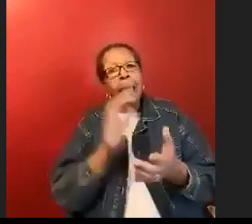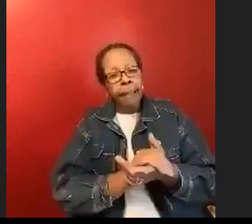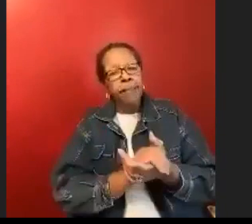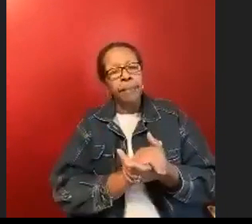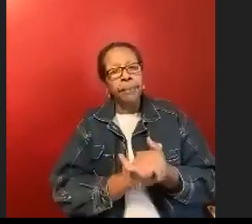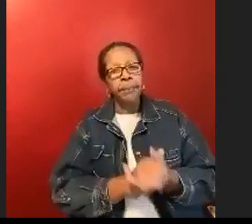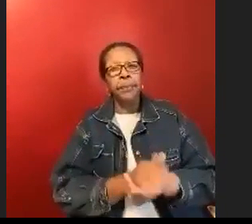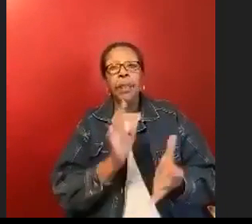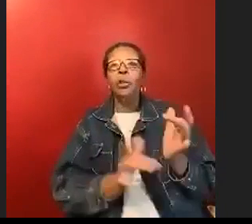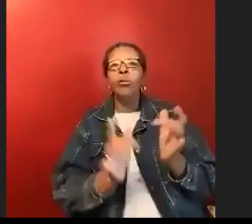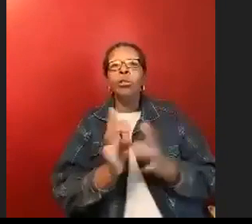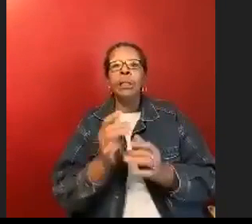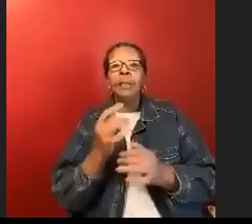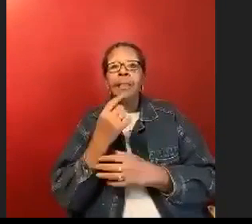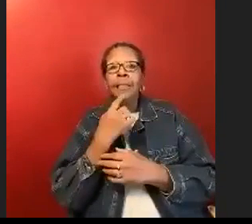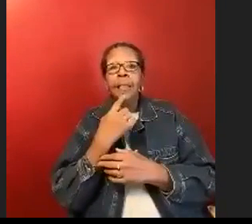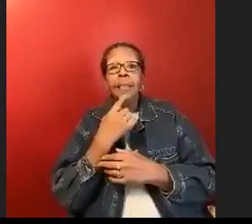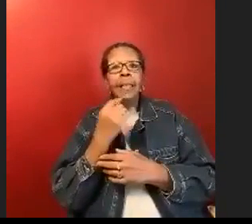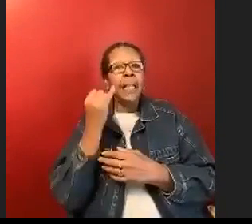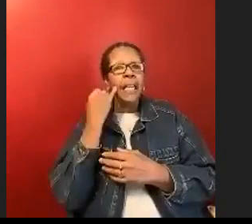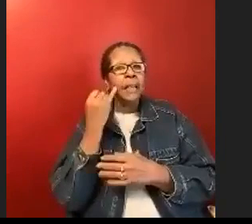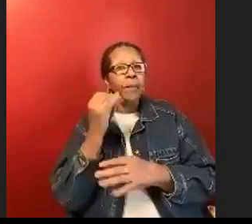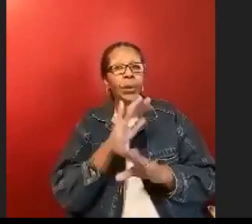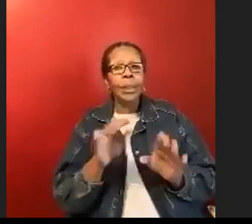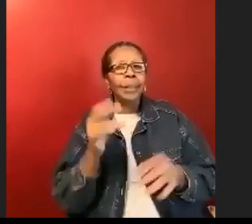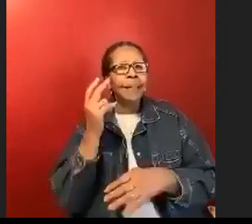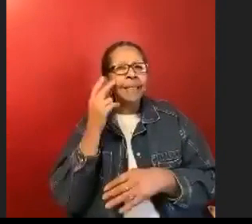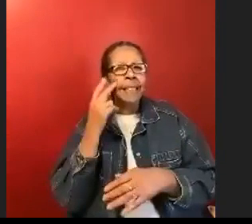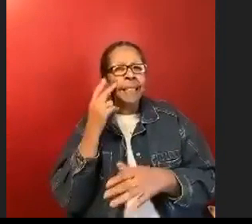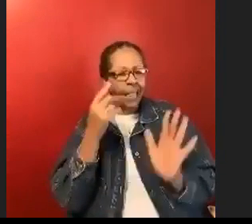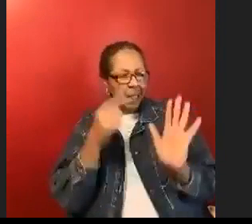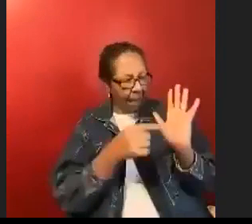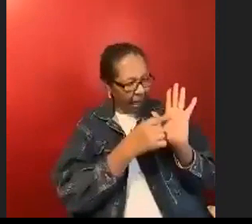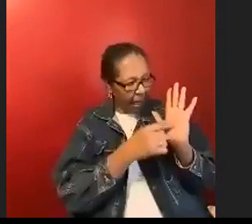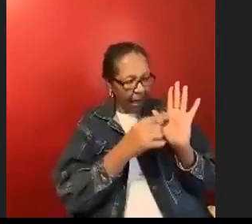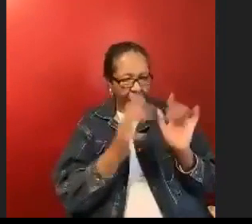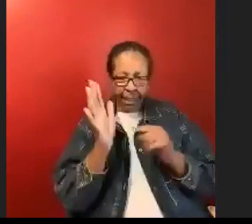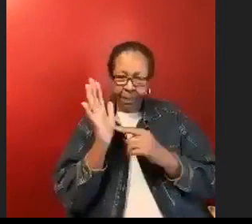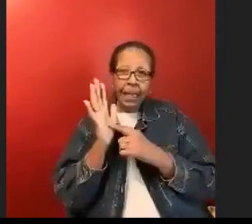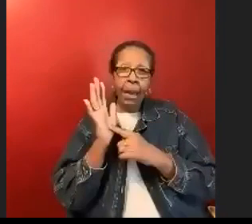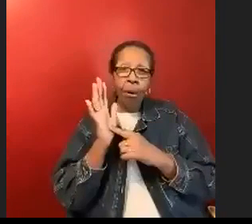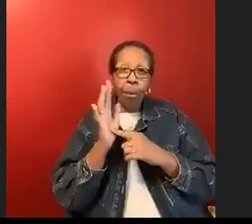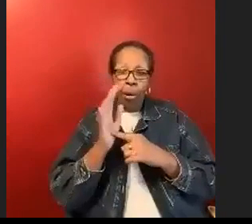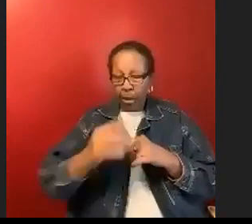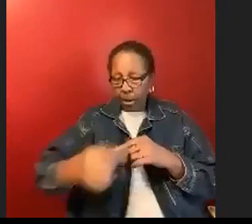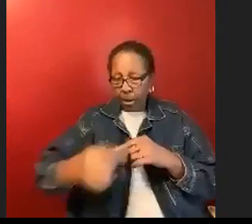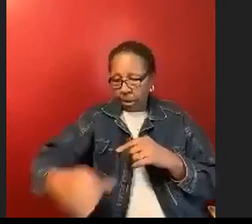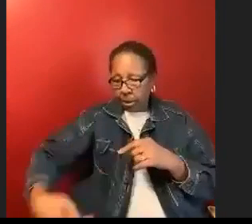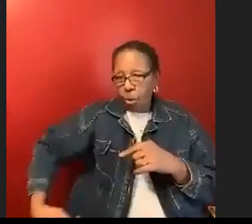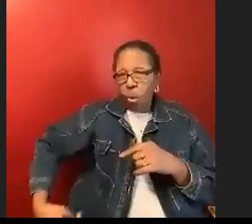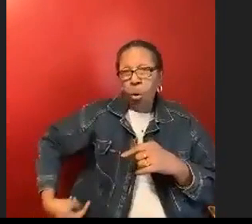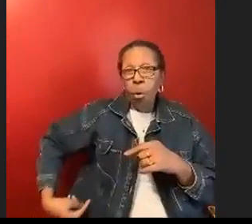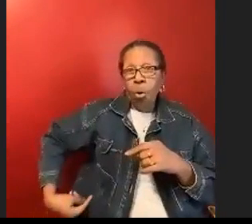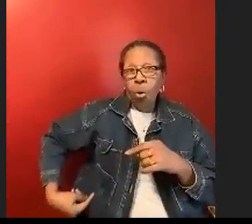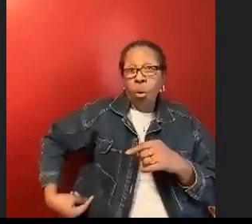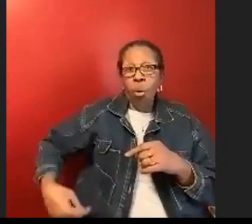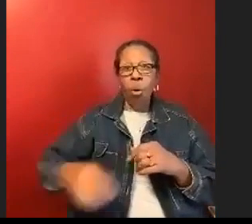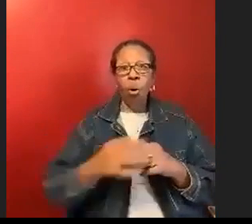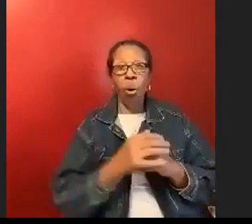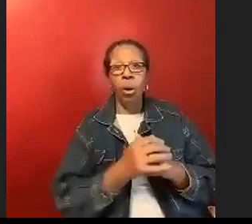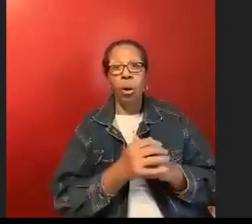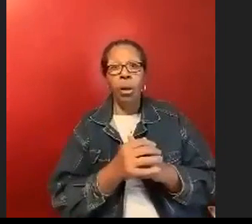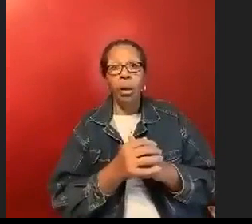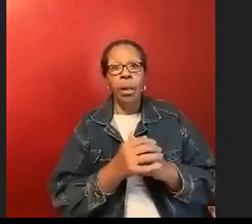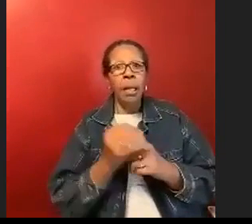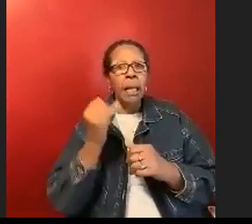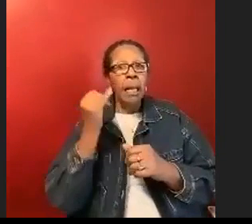not seen him bodily, if you have not put your hands in his wounds, placed your